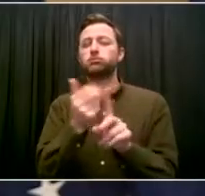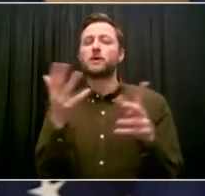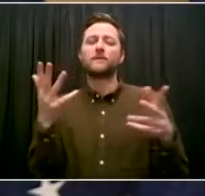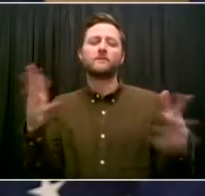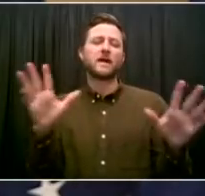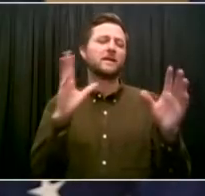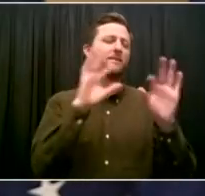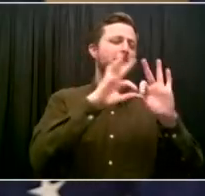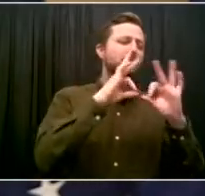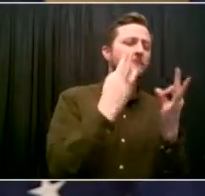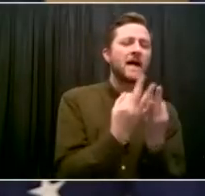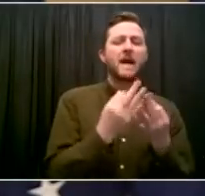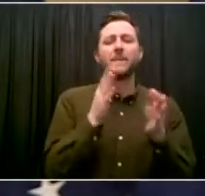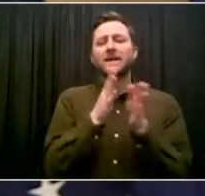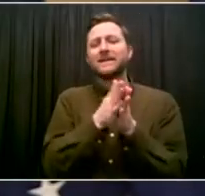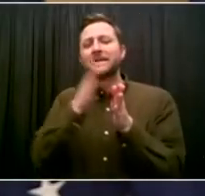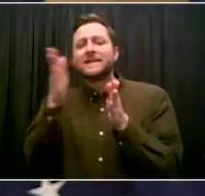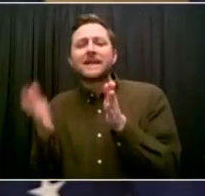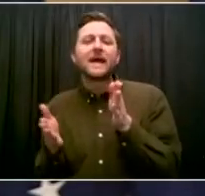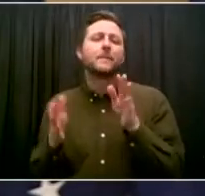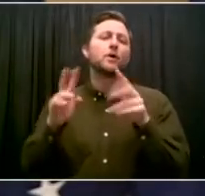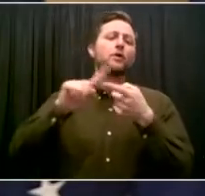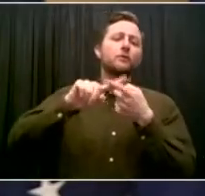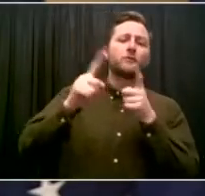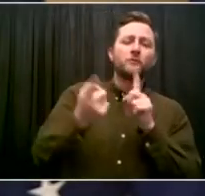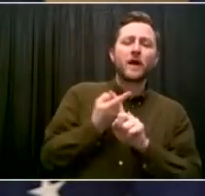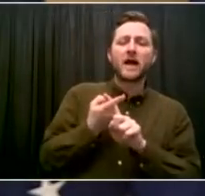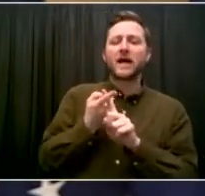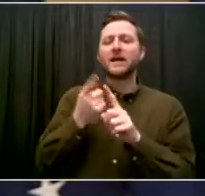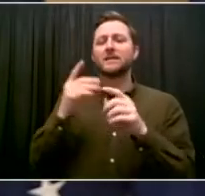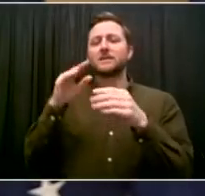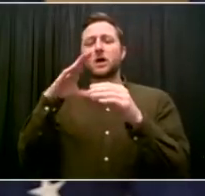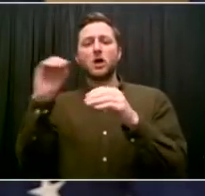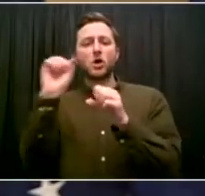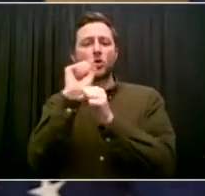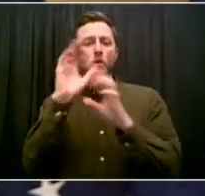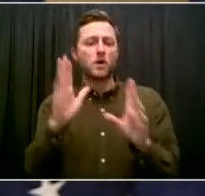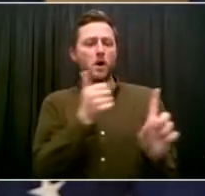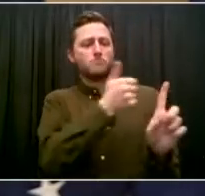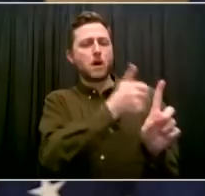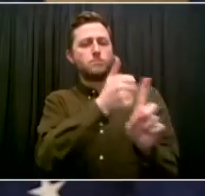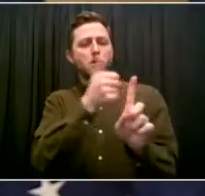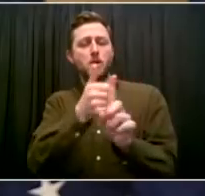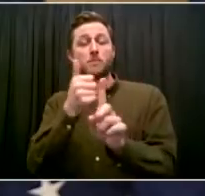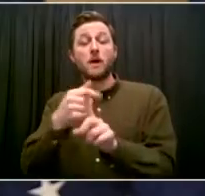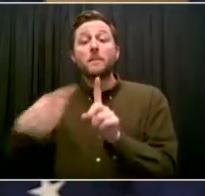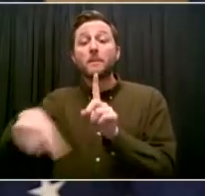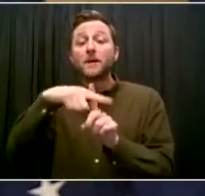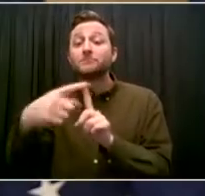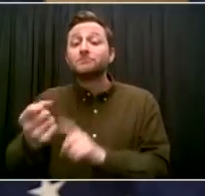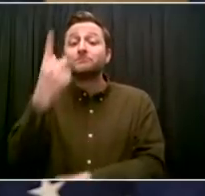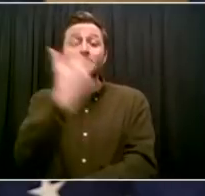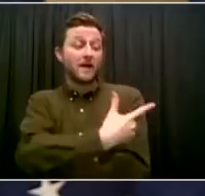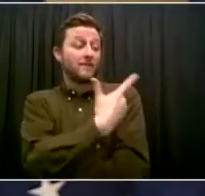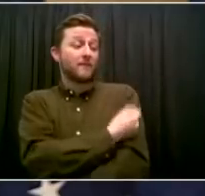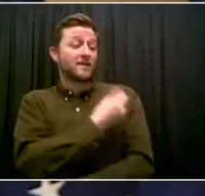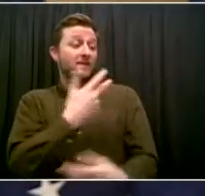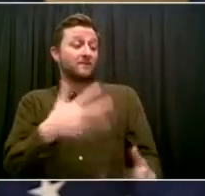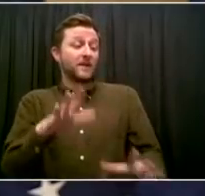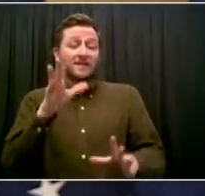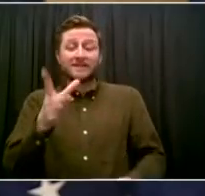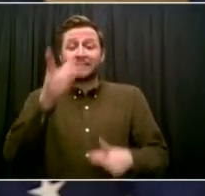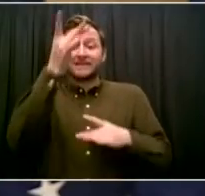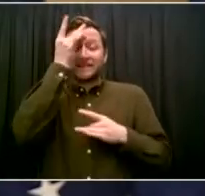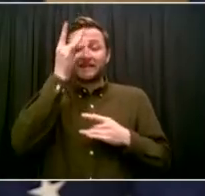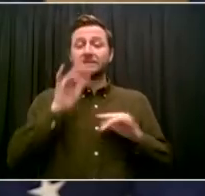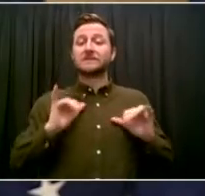friends, and colleagues, including some vaccinated New Yorkers who got COVID. Let's make sure this